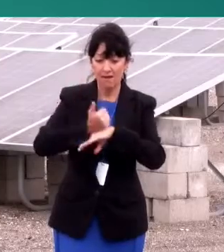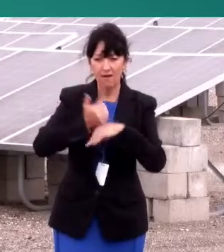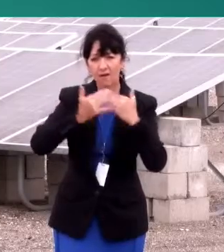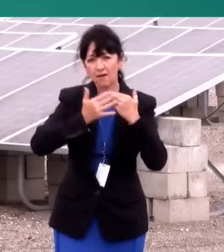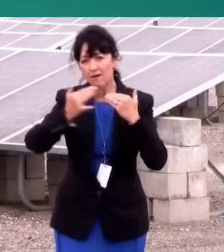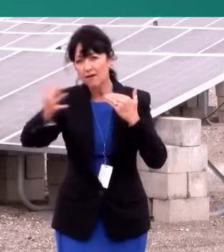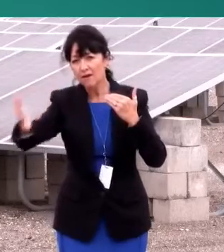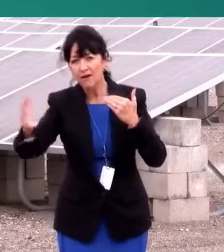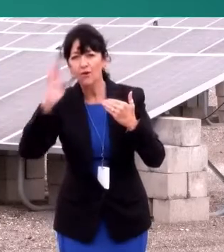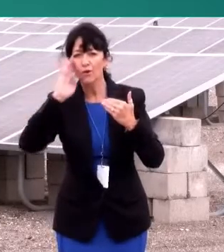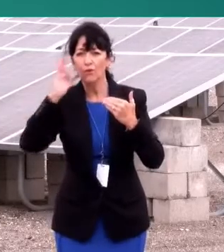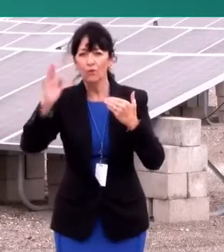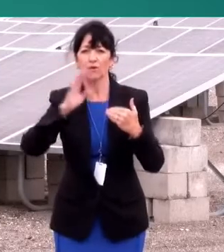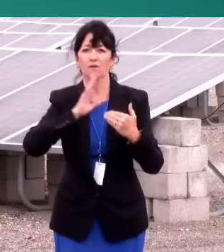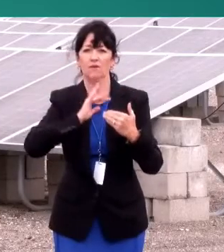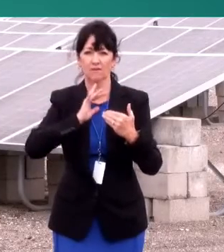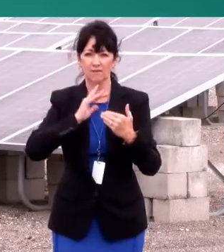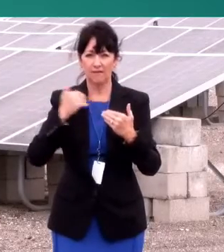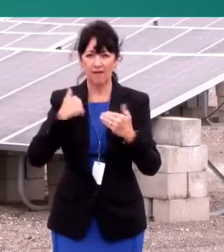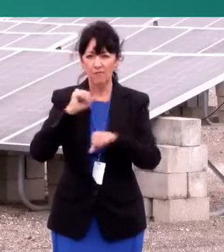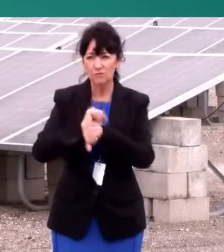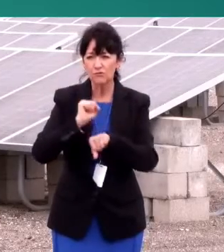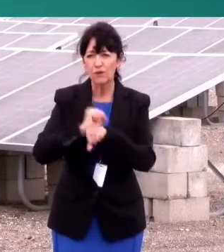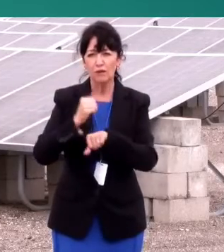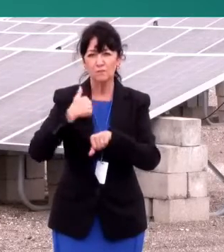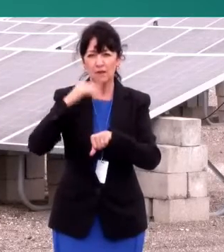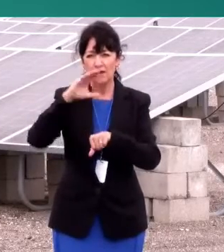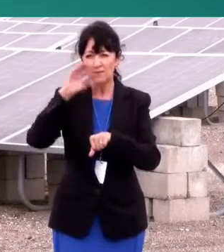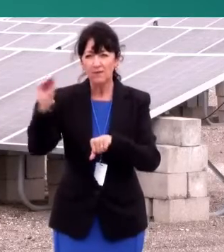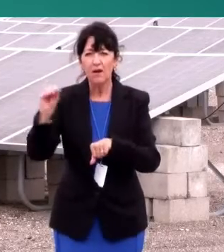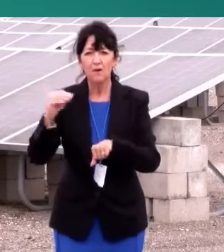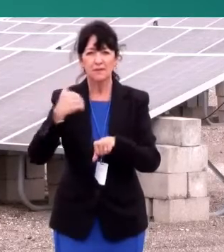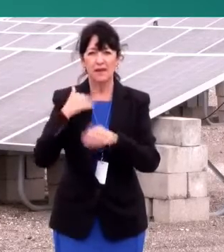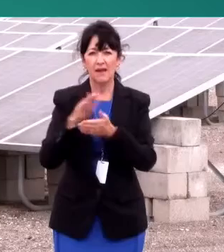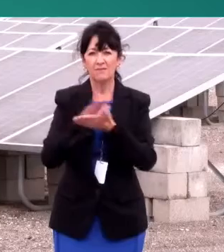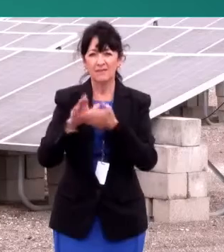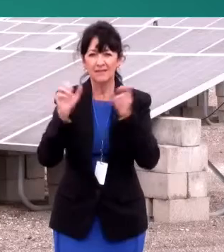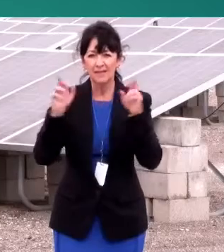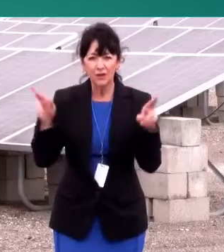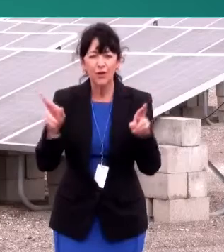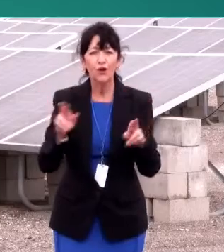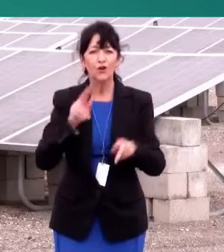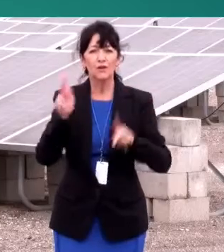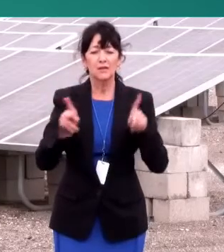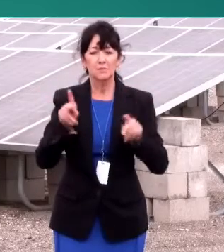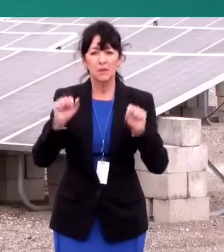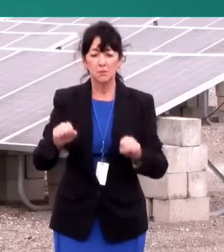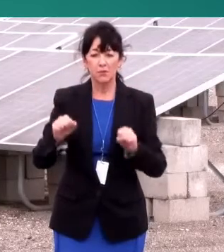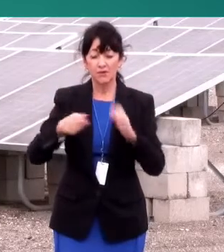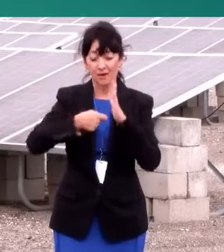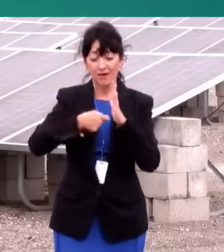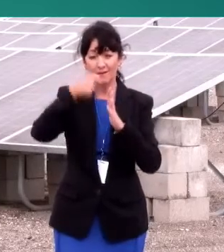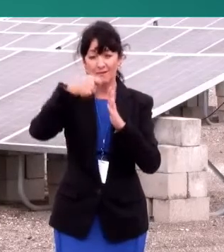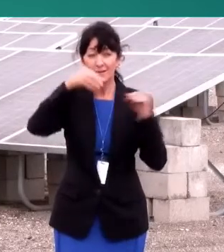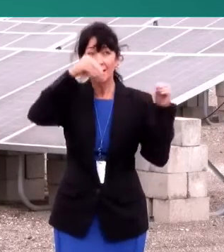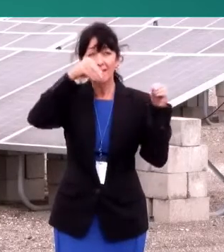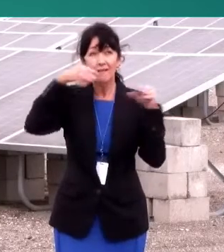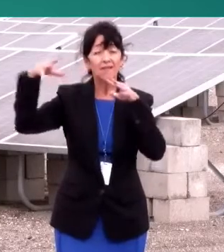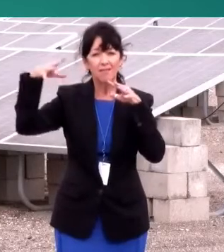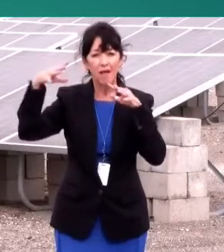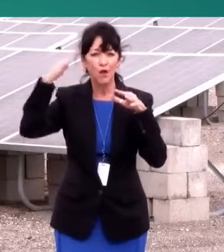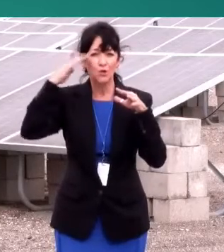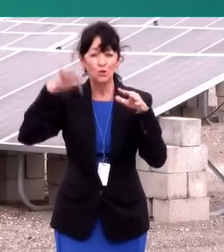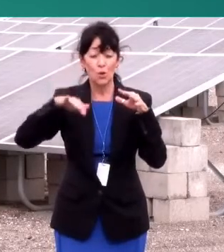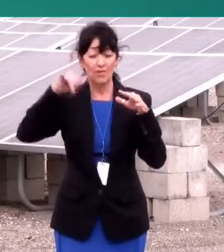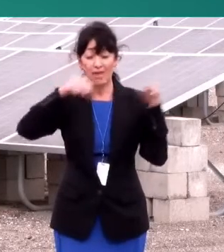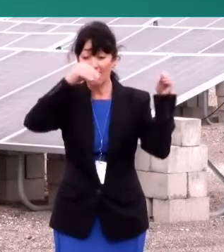who choose to participate in this great program will be able to enjoy when they flick on their lights and know that the power coming through is